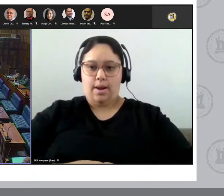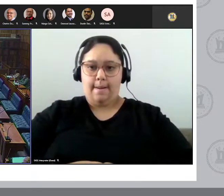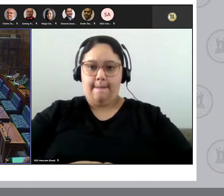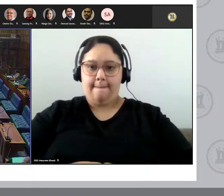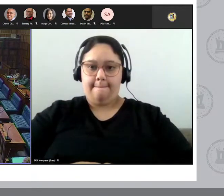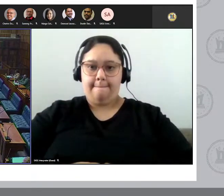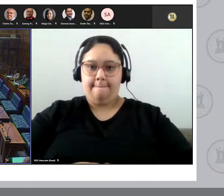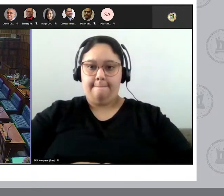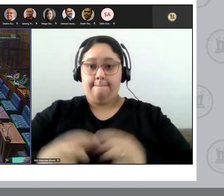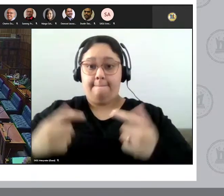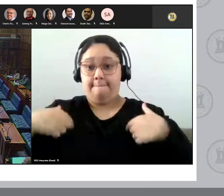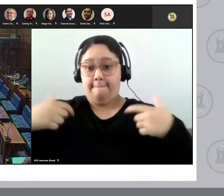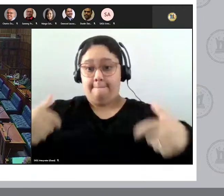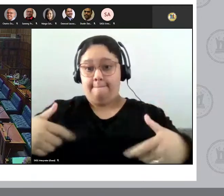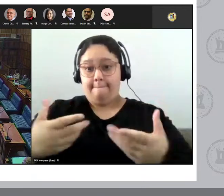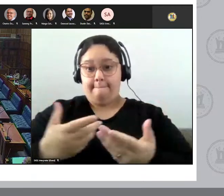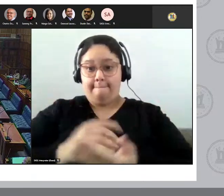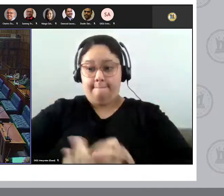Mr. Secretary.